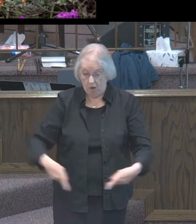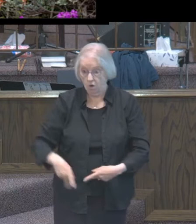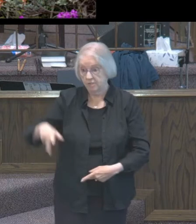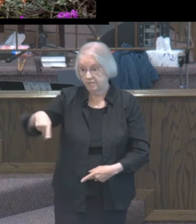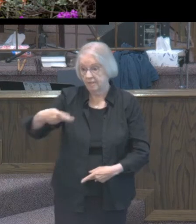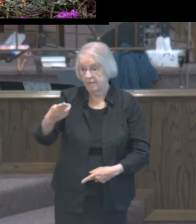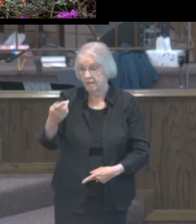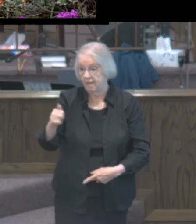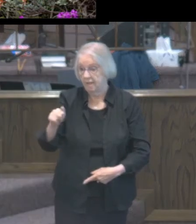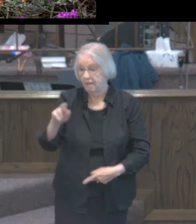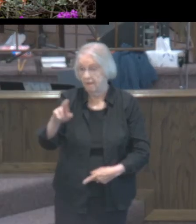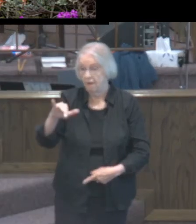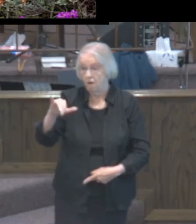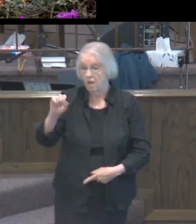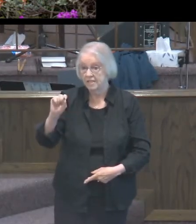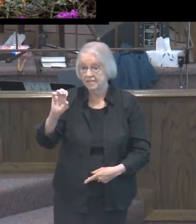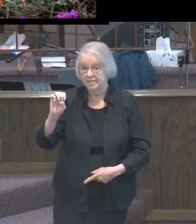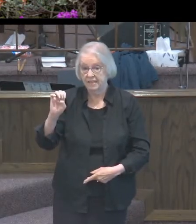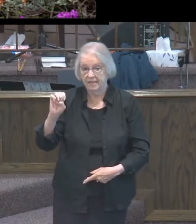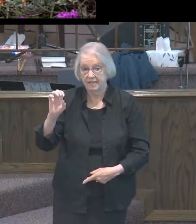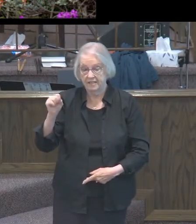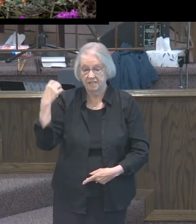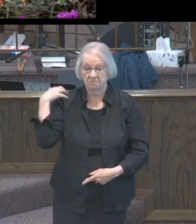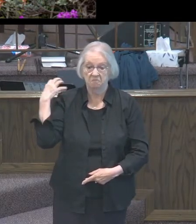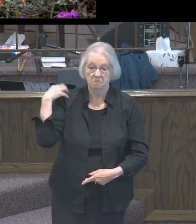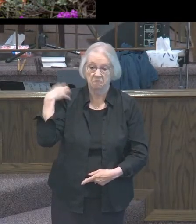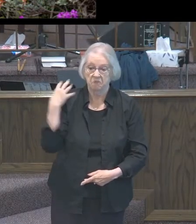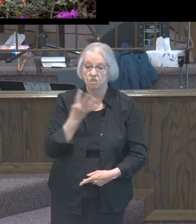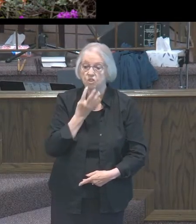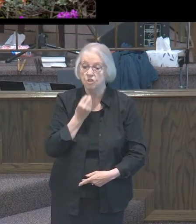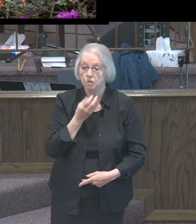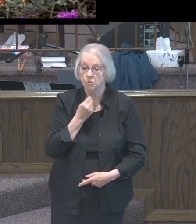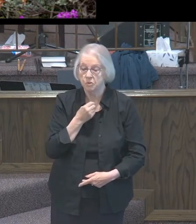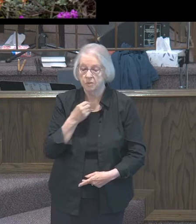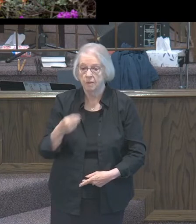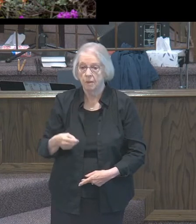heaven." Jesus is going to lay out for us